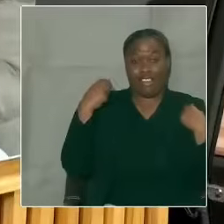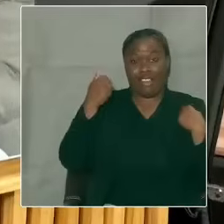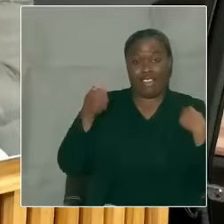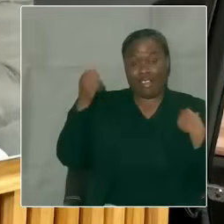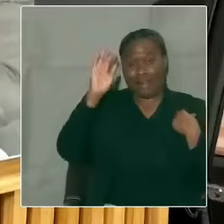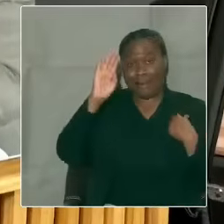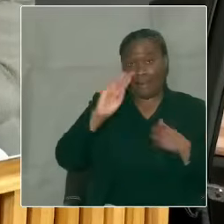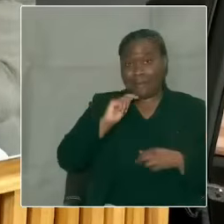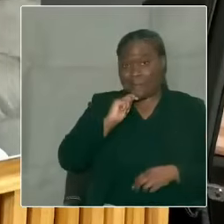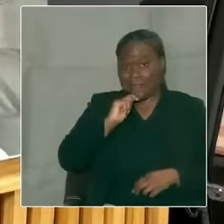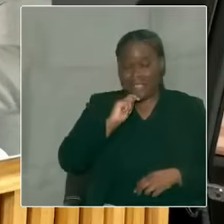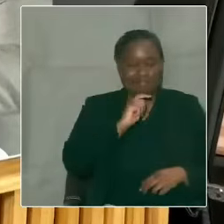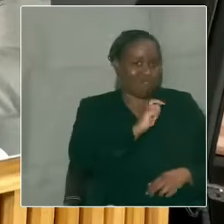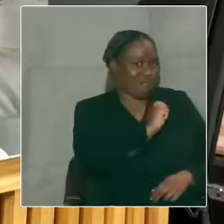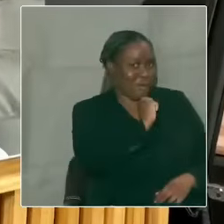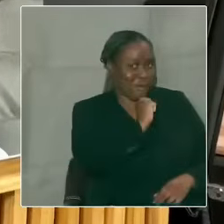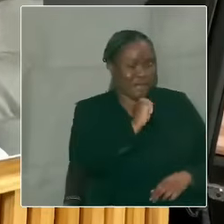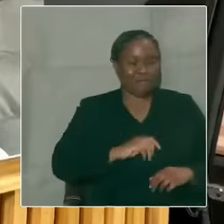Yes.